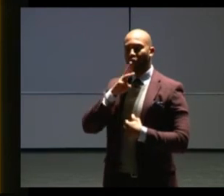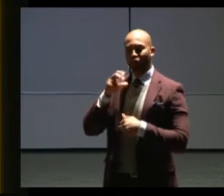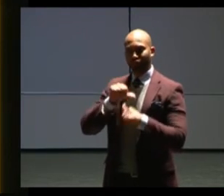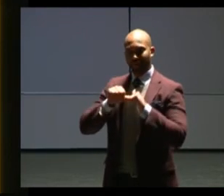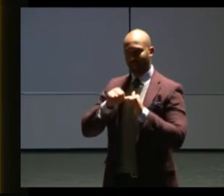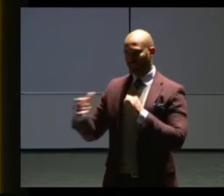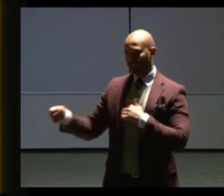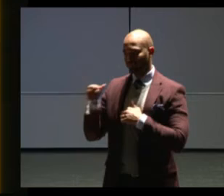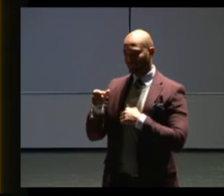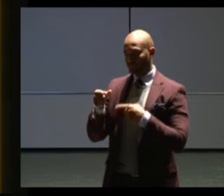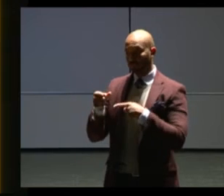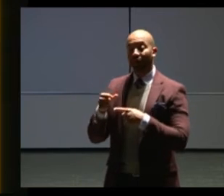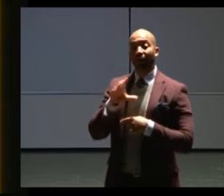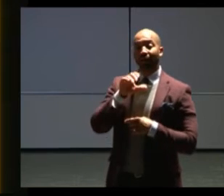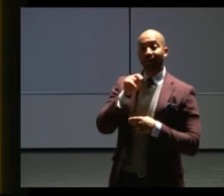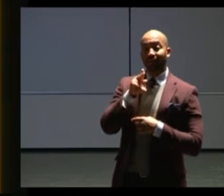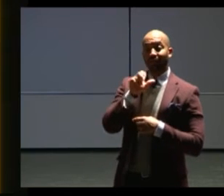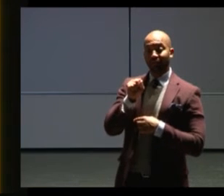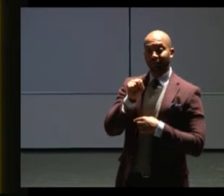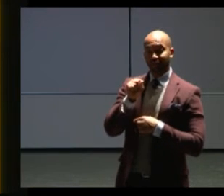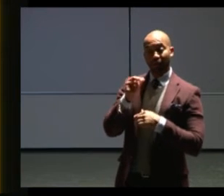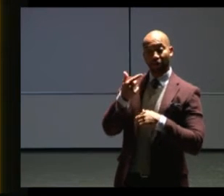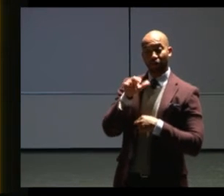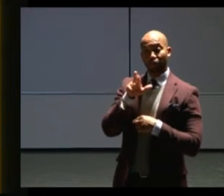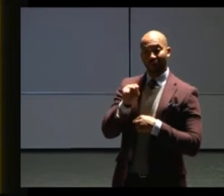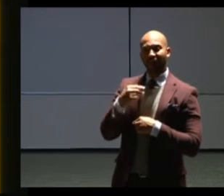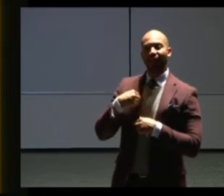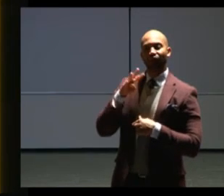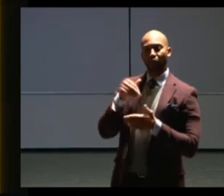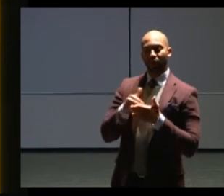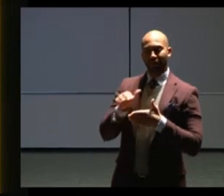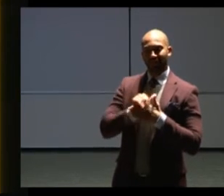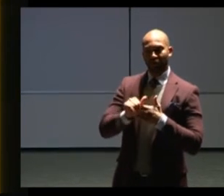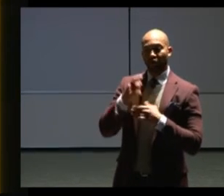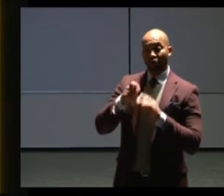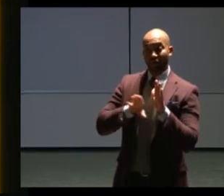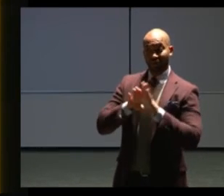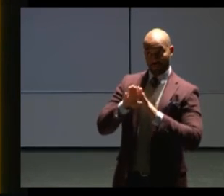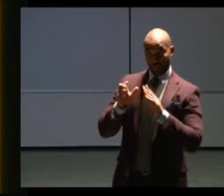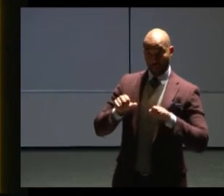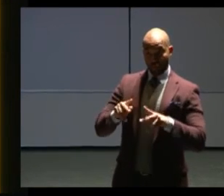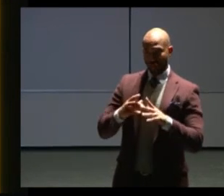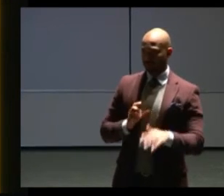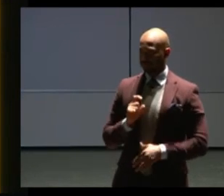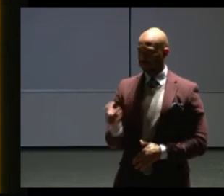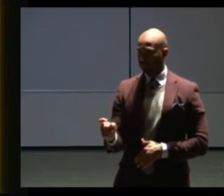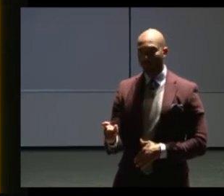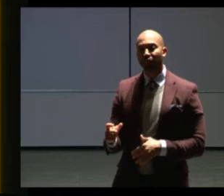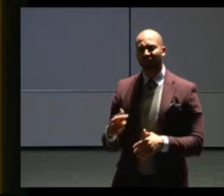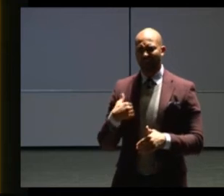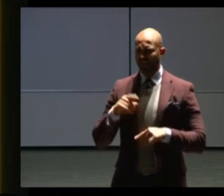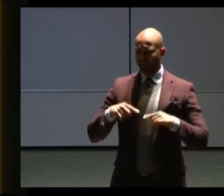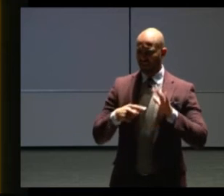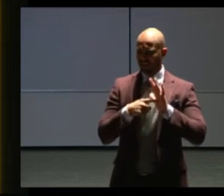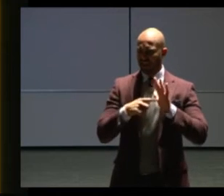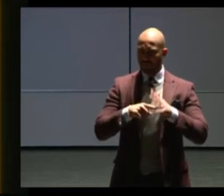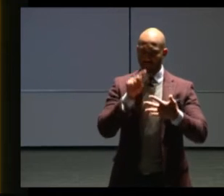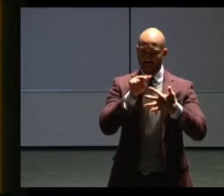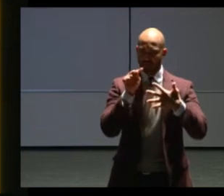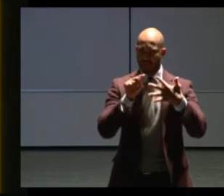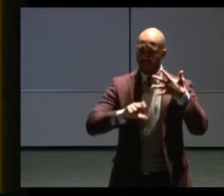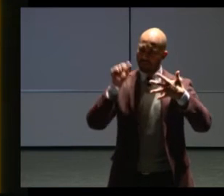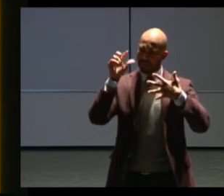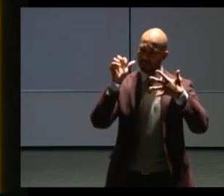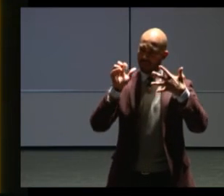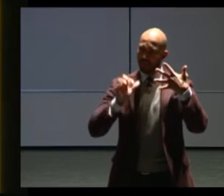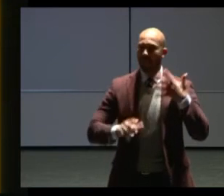been able, through the Catalyst grants, to give over $4 million from a development activity there, and I could give you example after example of different activities